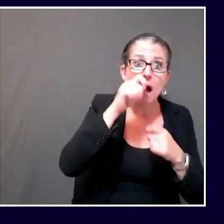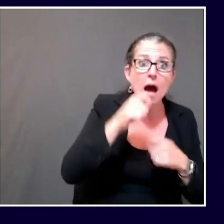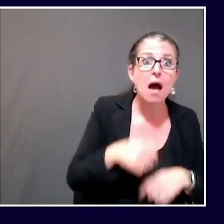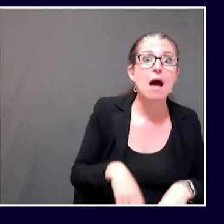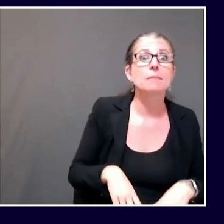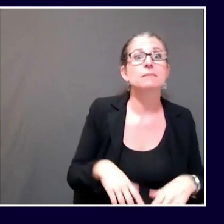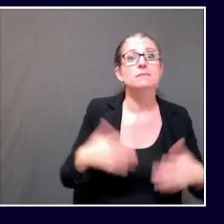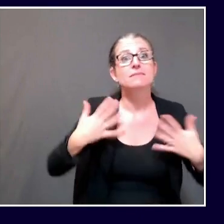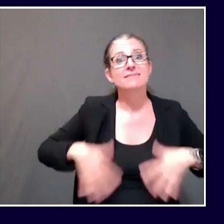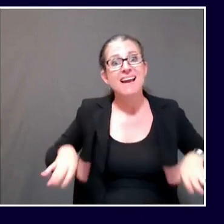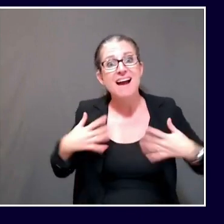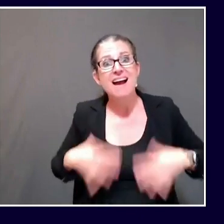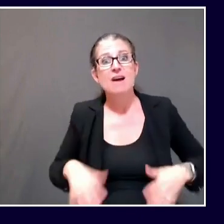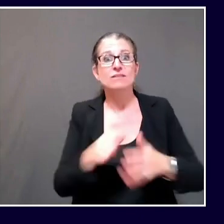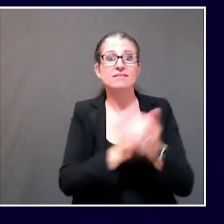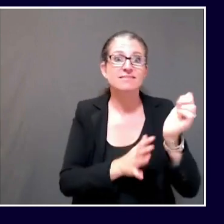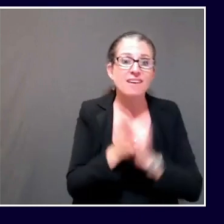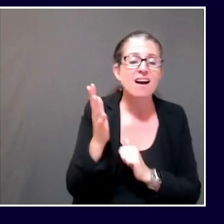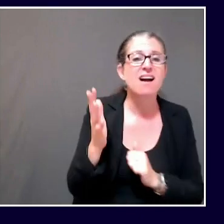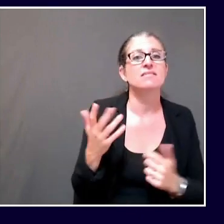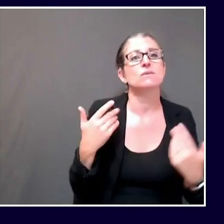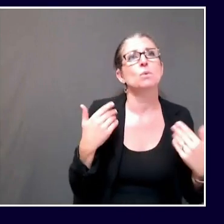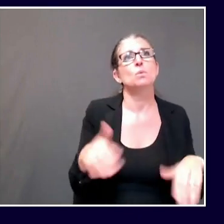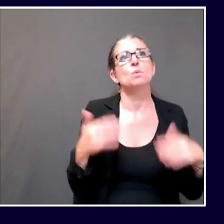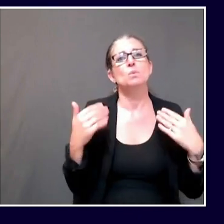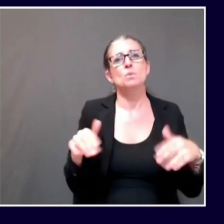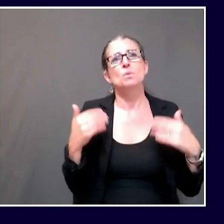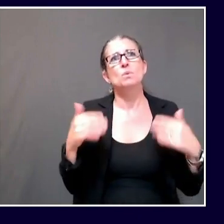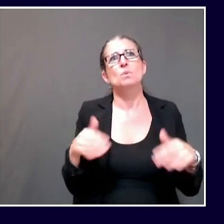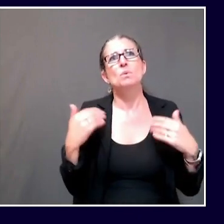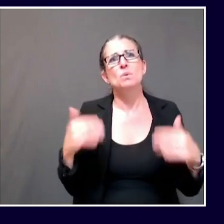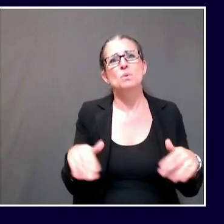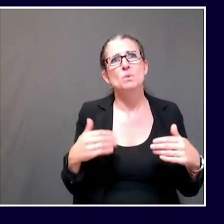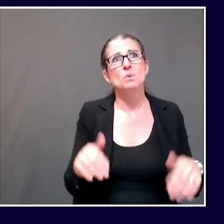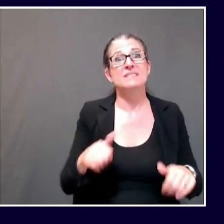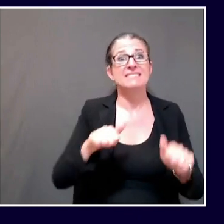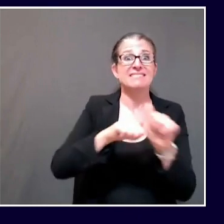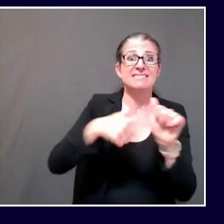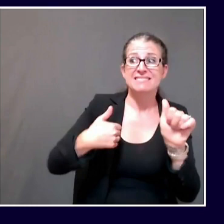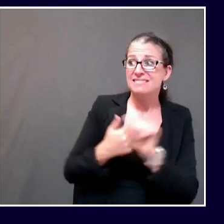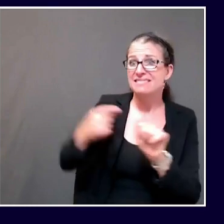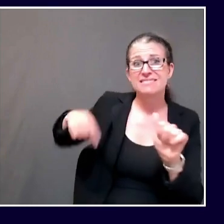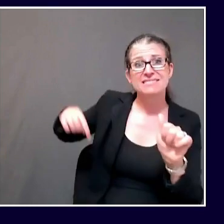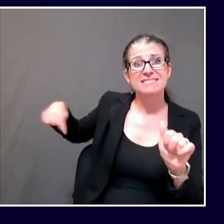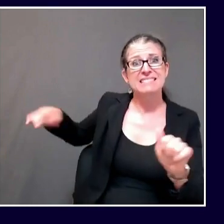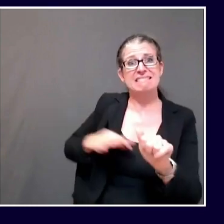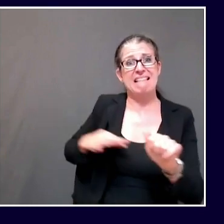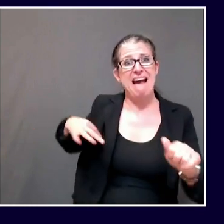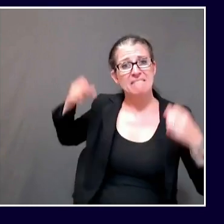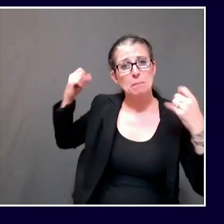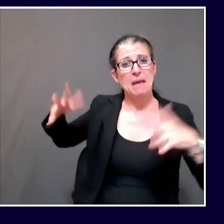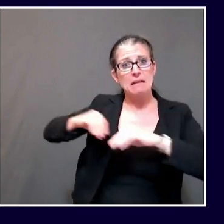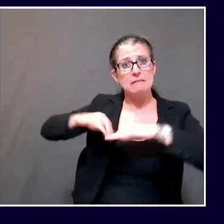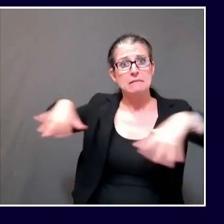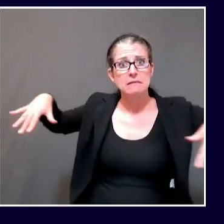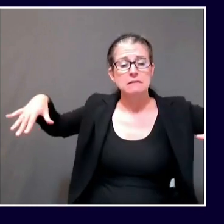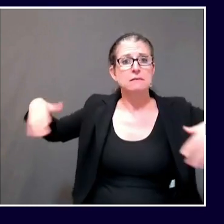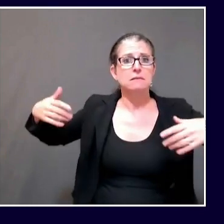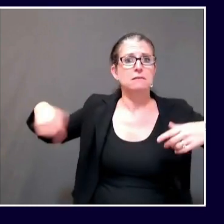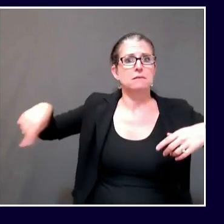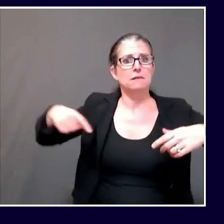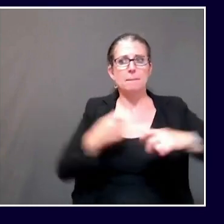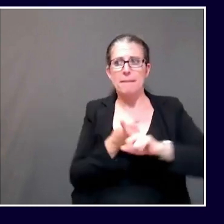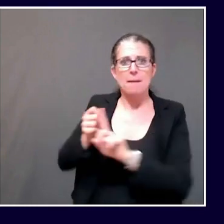was people to make that happen. And I really want to take a moment to thank our team at the Maine